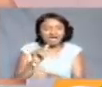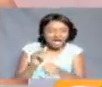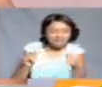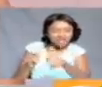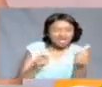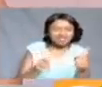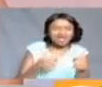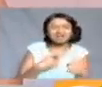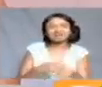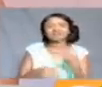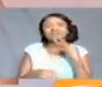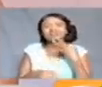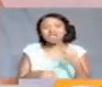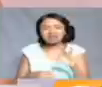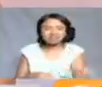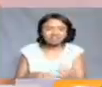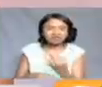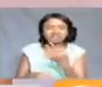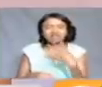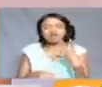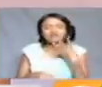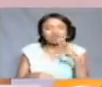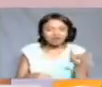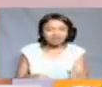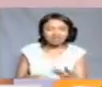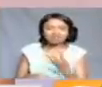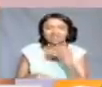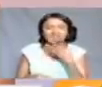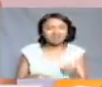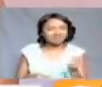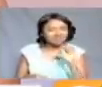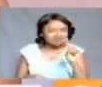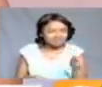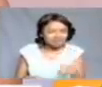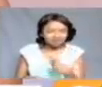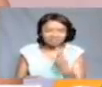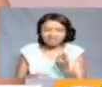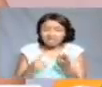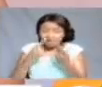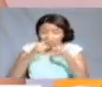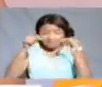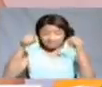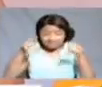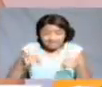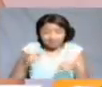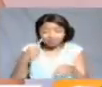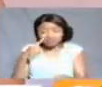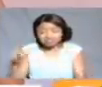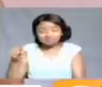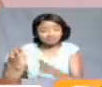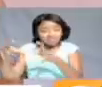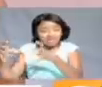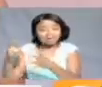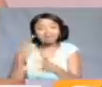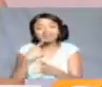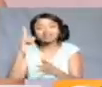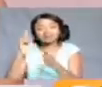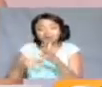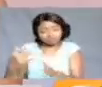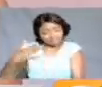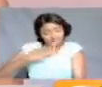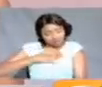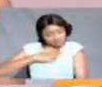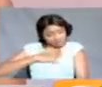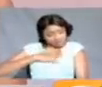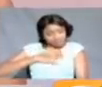maybe 300,000, 400,000, 500,000. But to date, the brands have said that it was my influencer that had